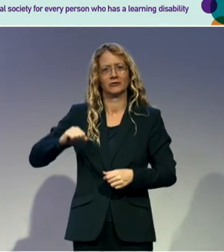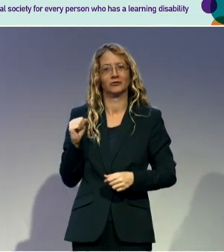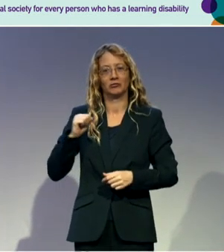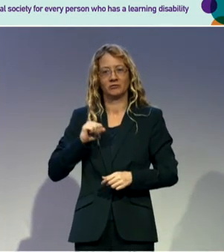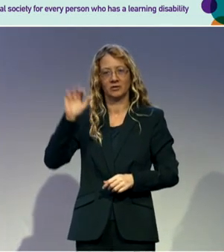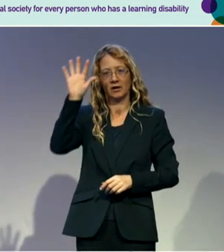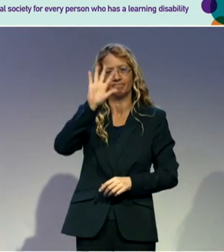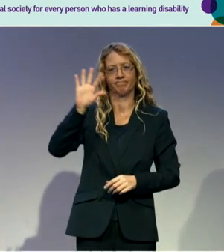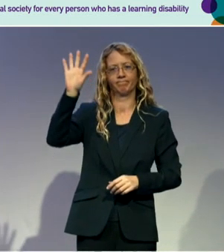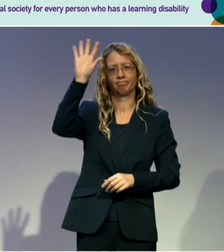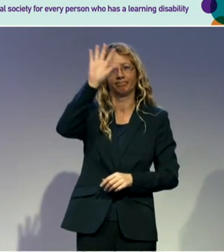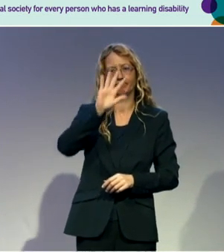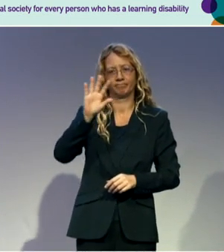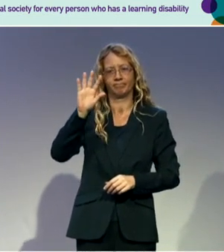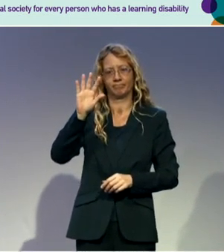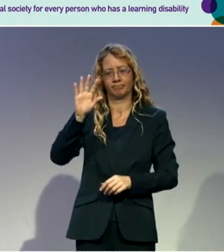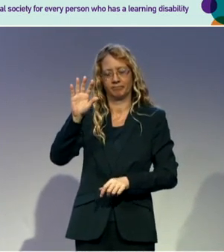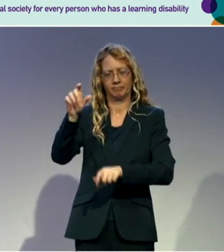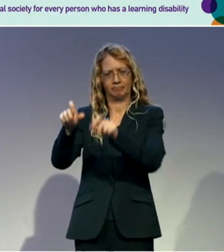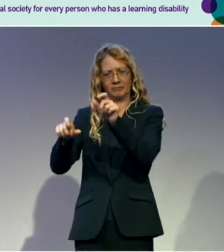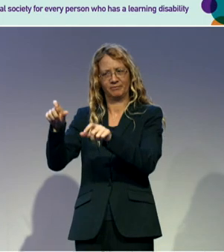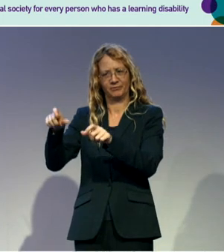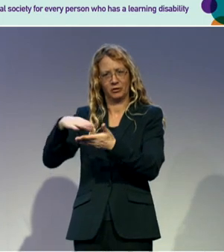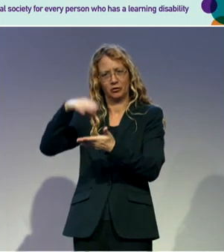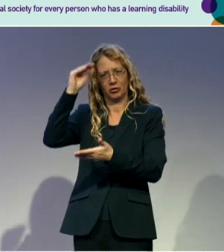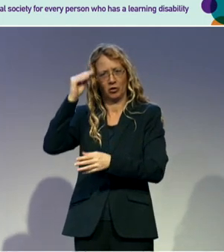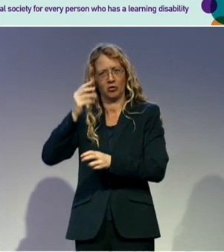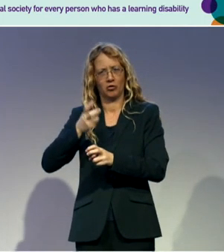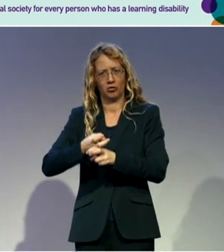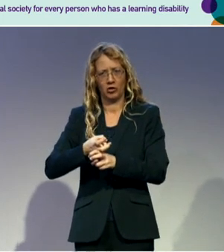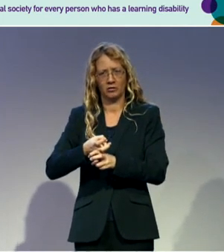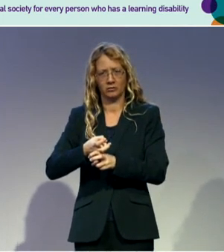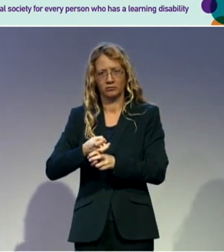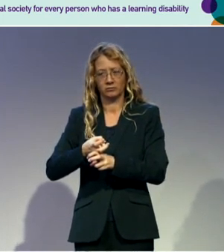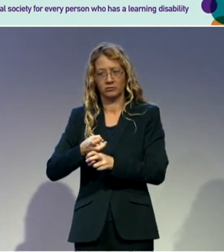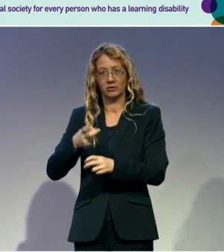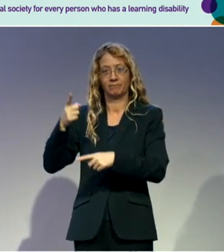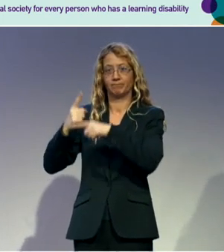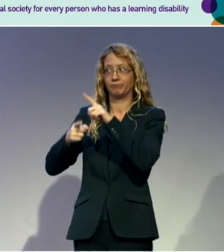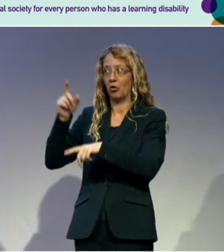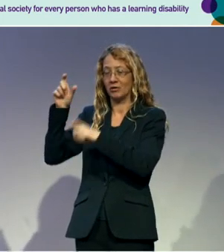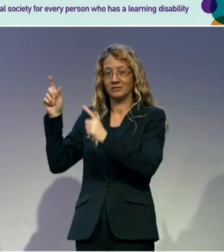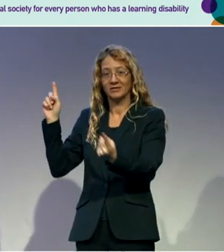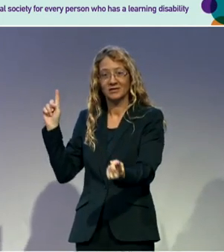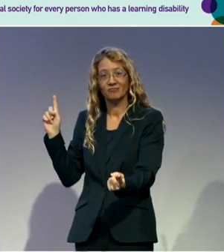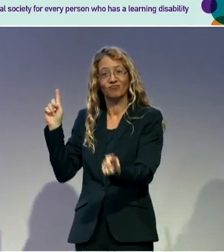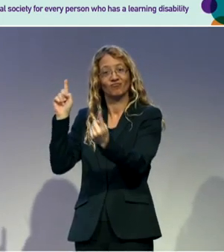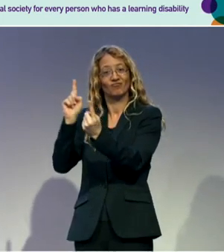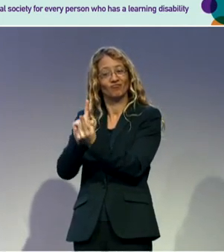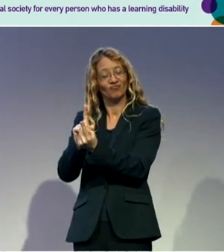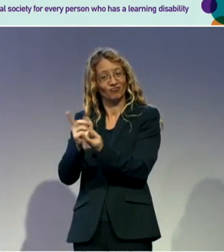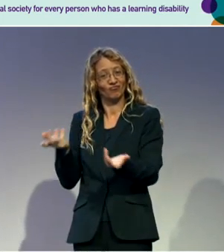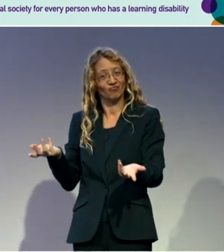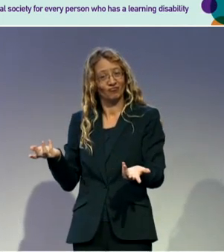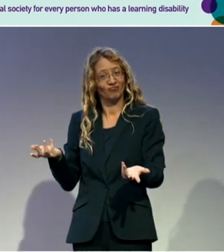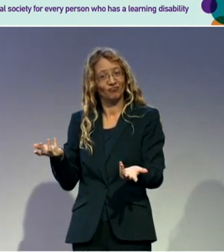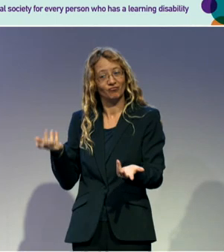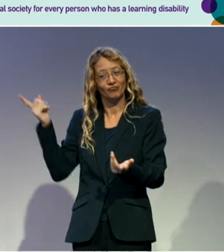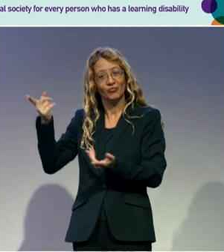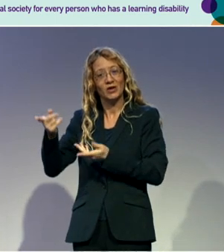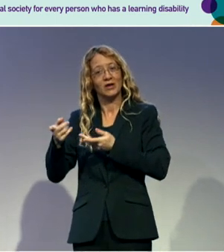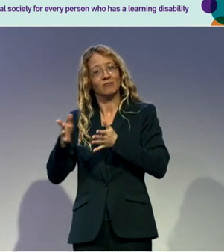politicians. We used a conversation cafe set up rather than a traditional debate format. This meant that people had